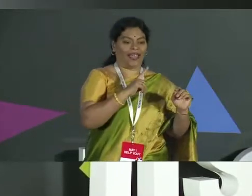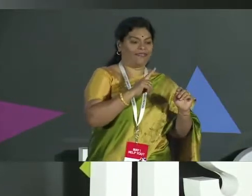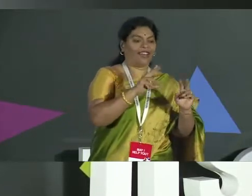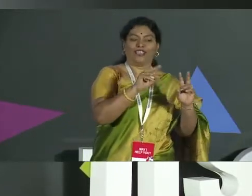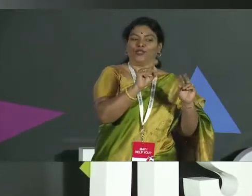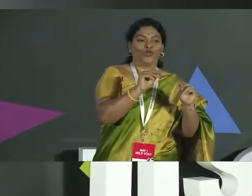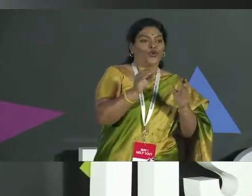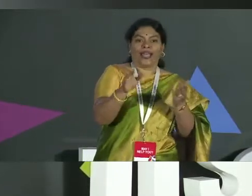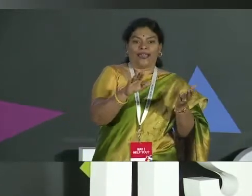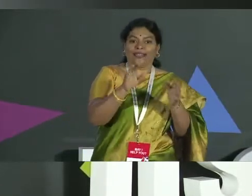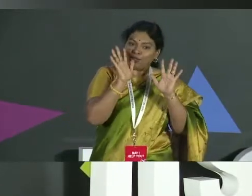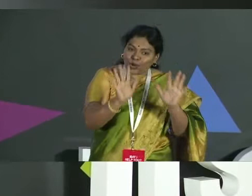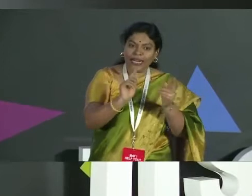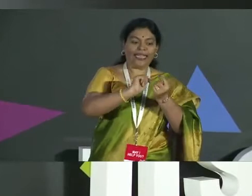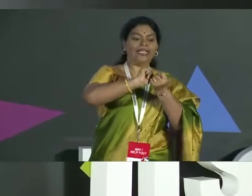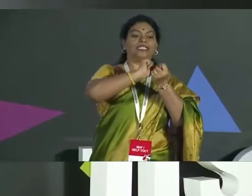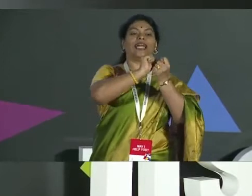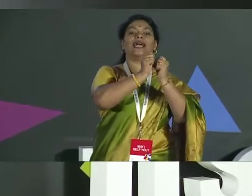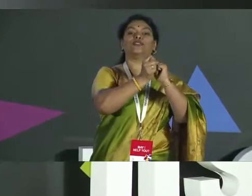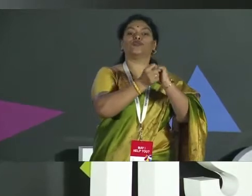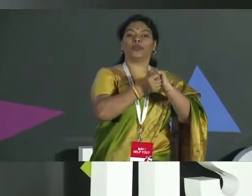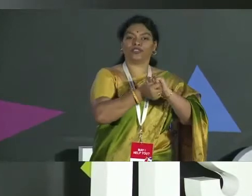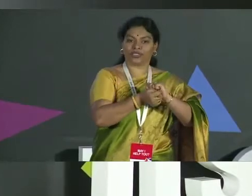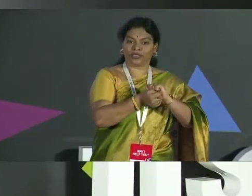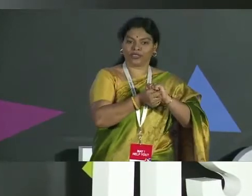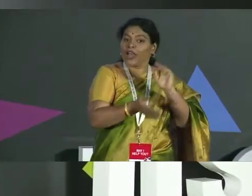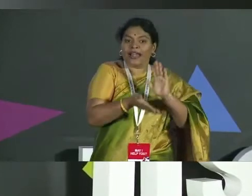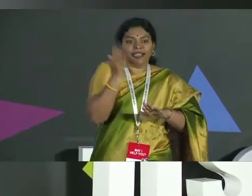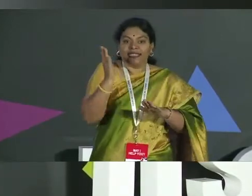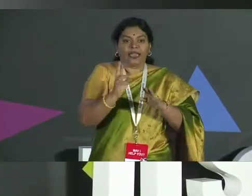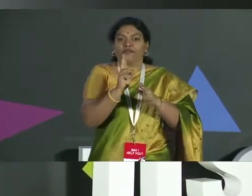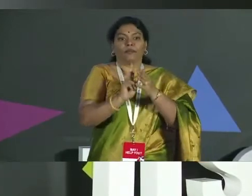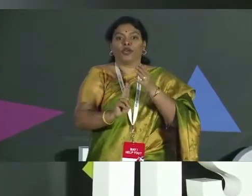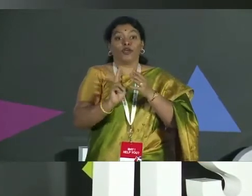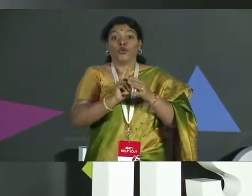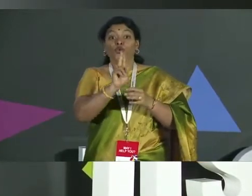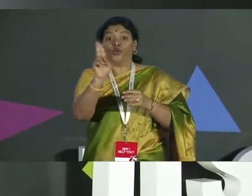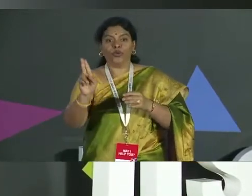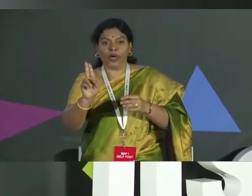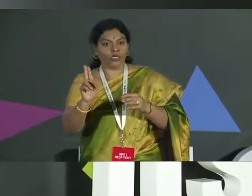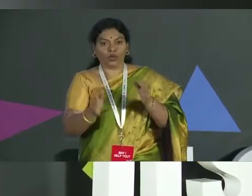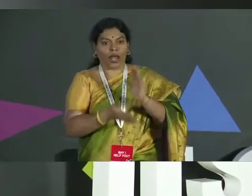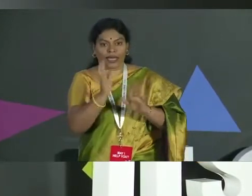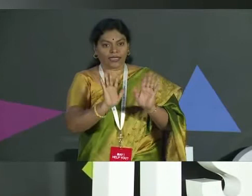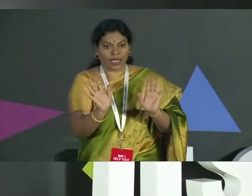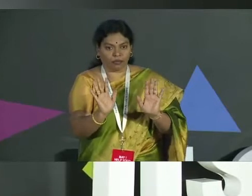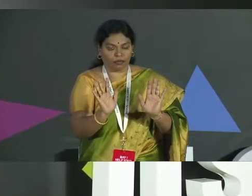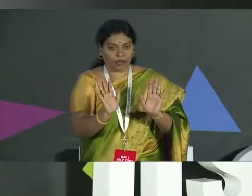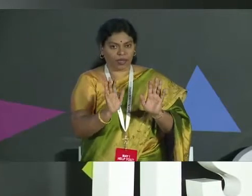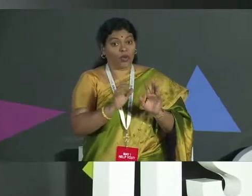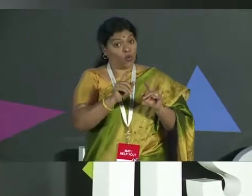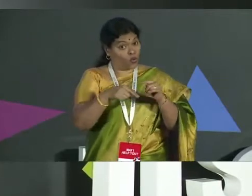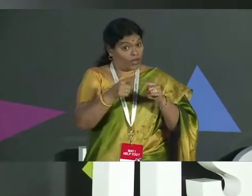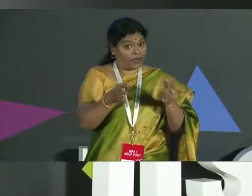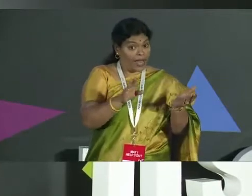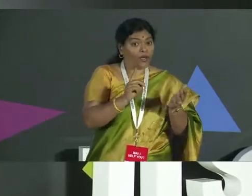transformation. Nothing ever escapes the universe. When all of us will die sometime. When we die,